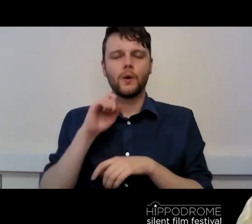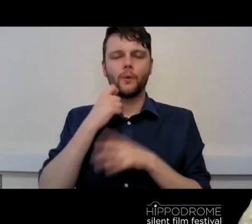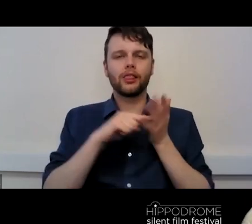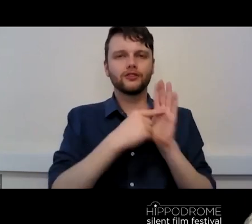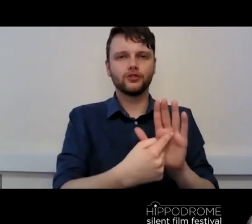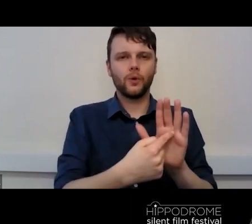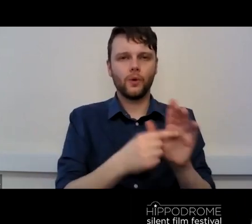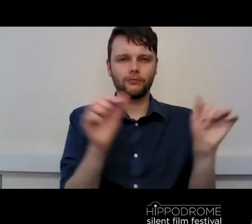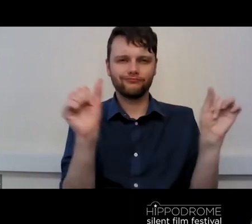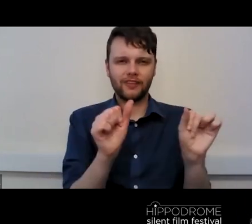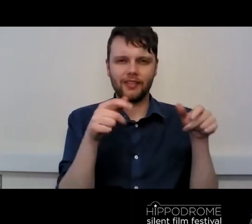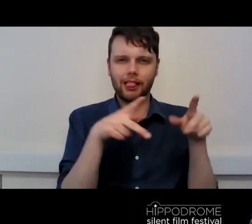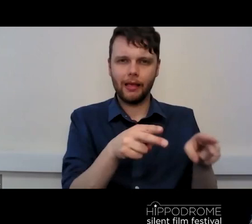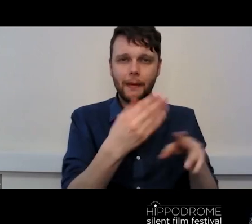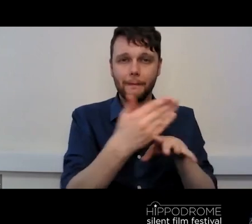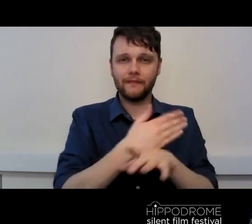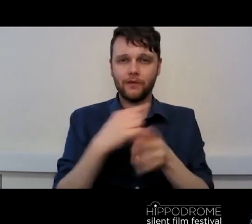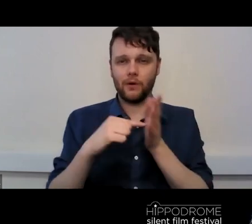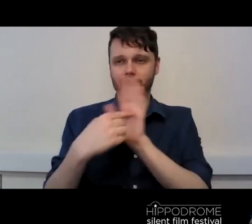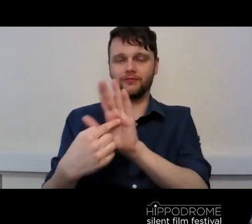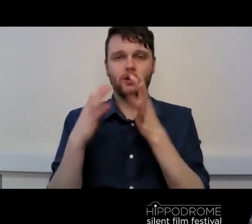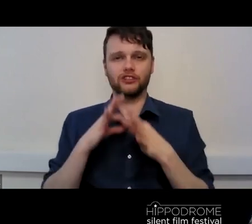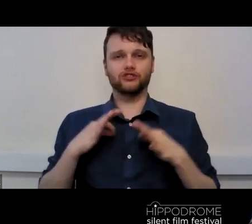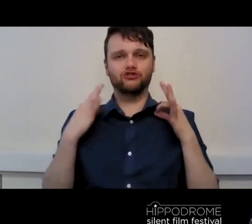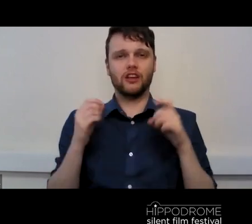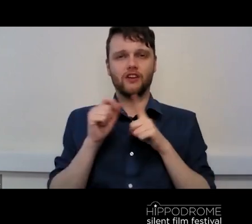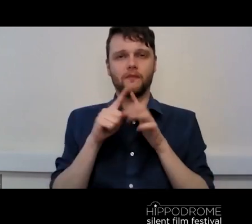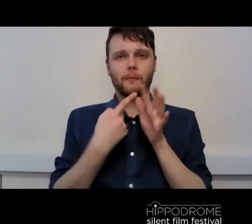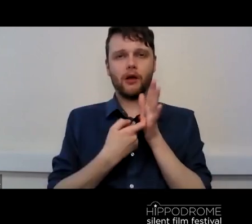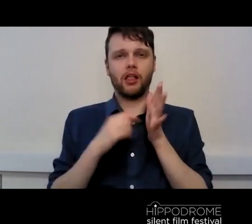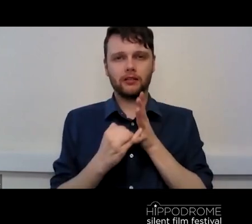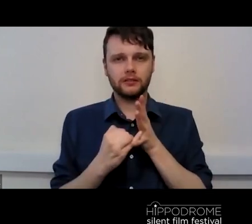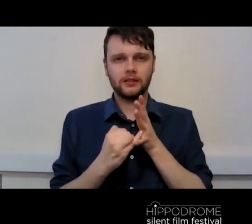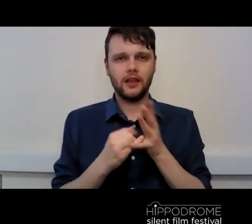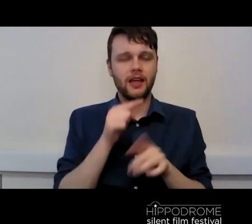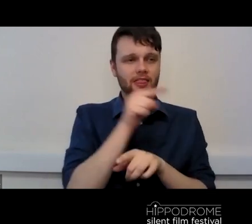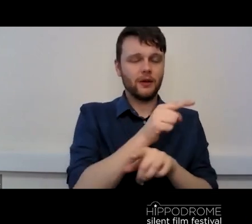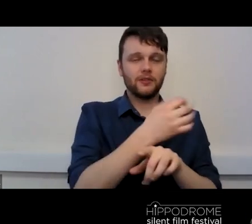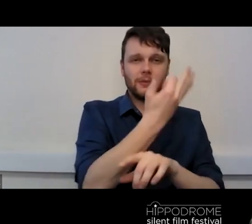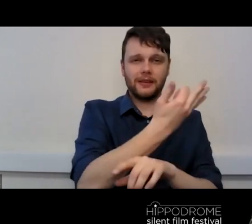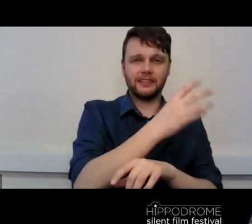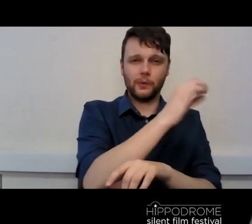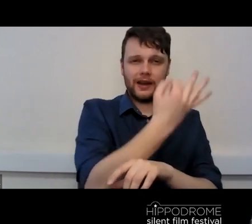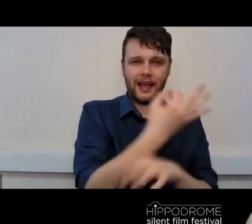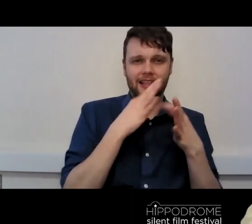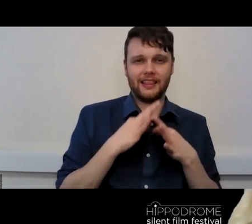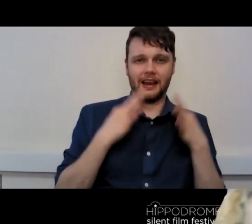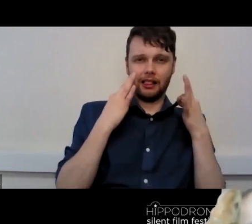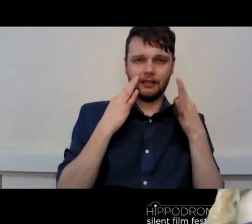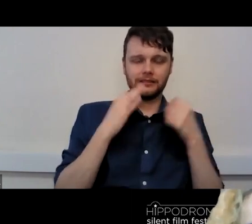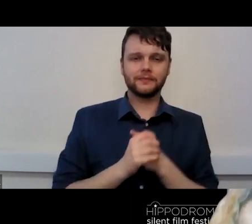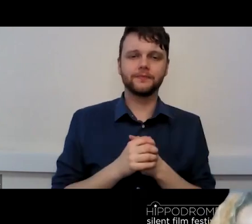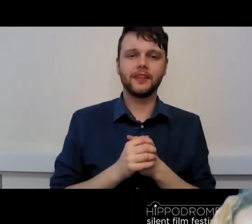show the feature String of Pearls, and that was made in 1909, The Necklace. And we're